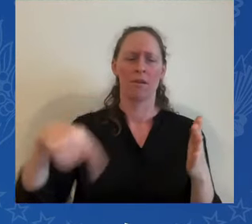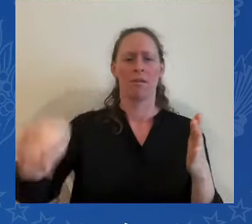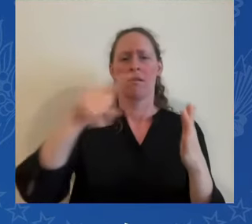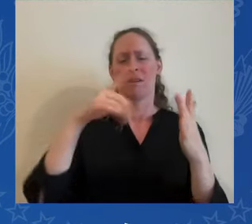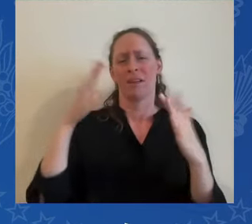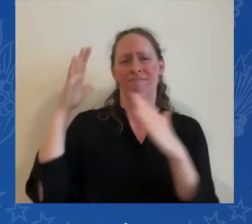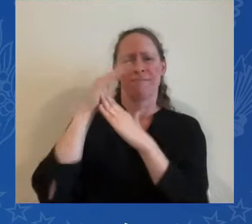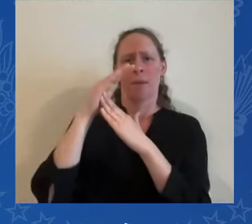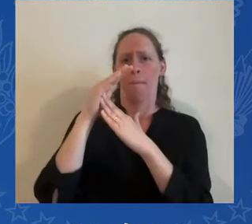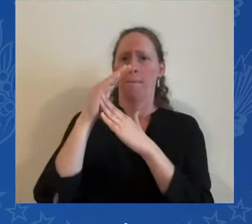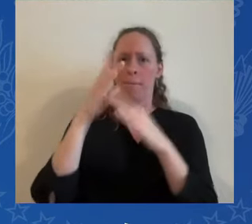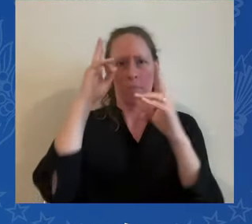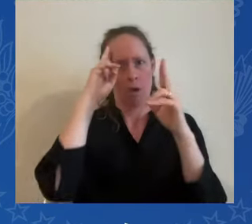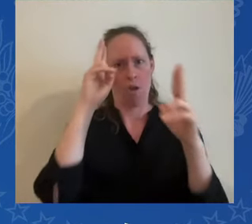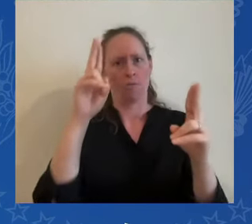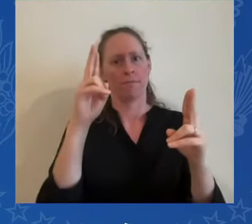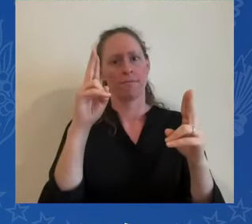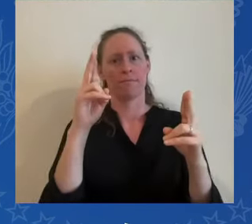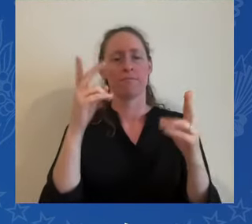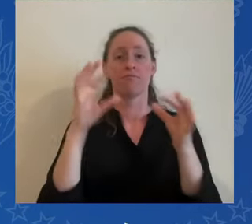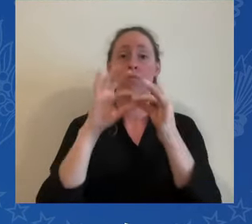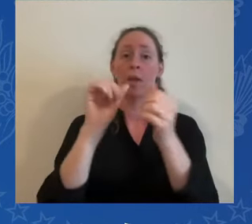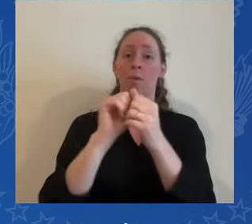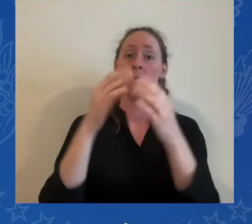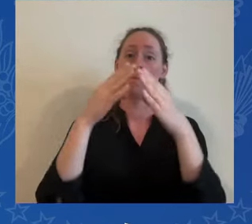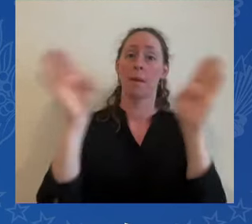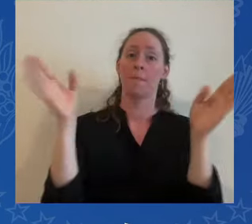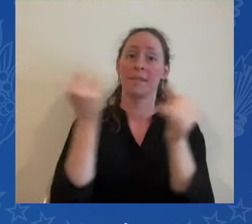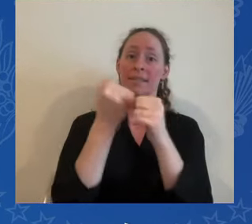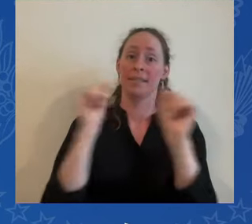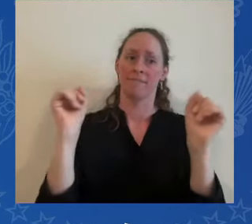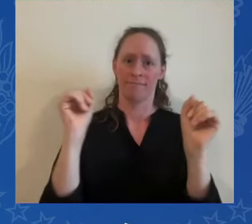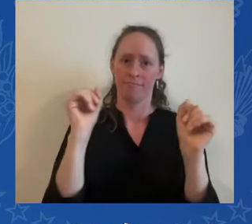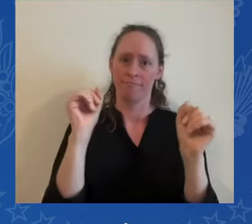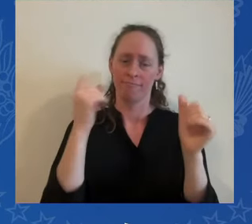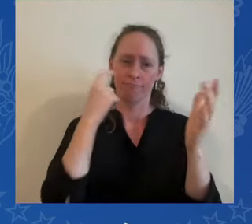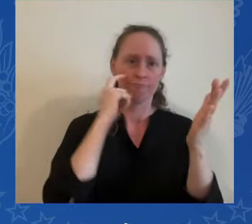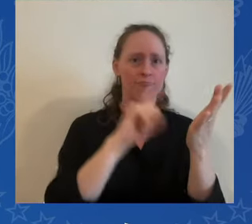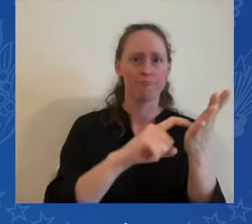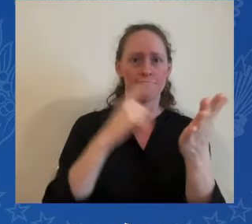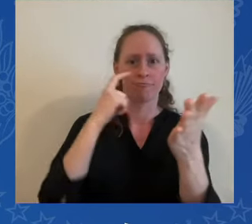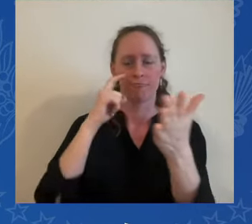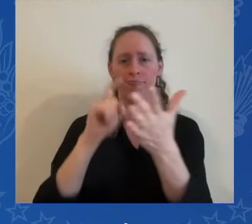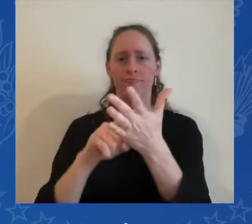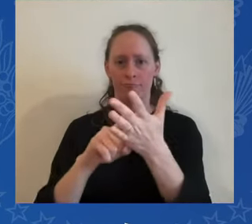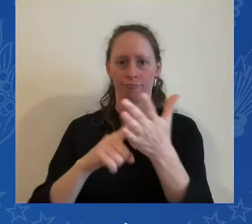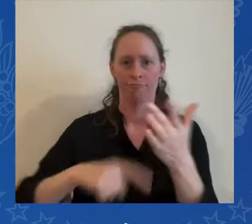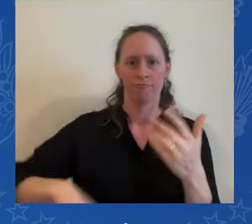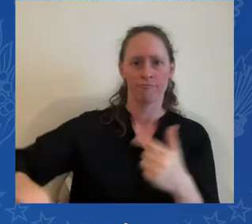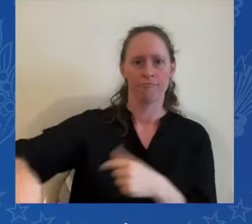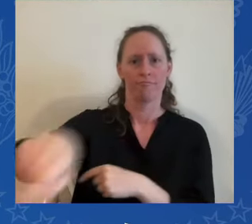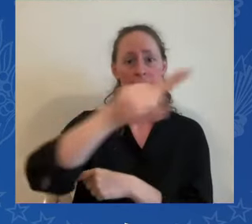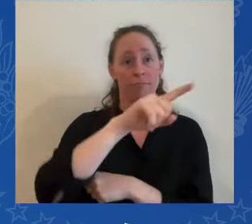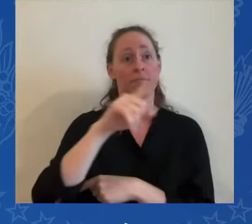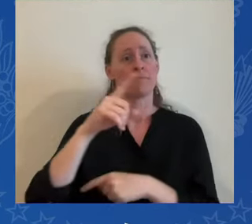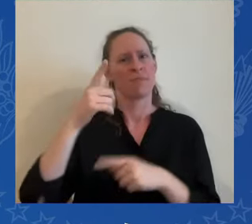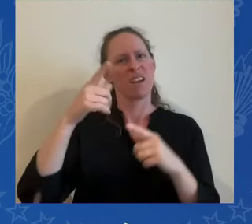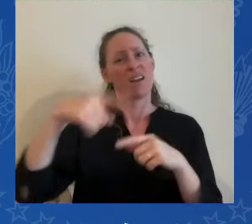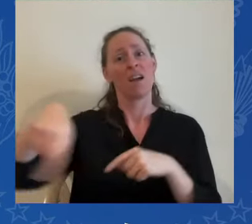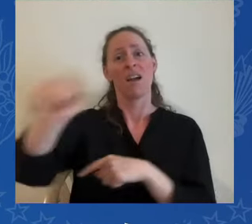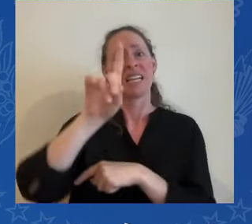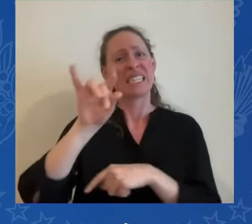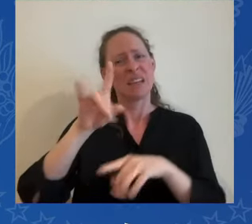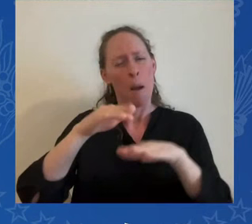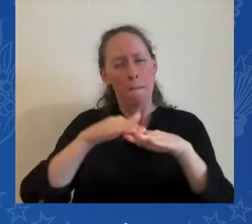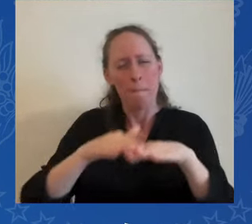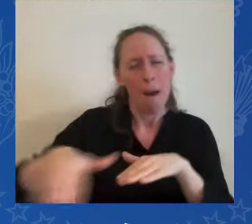given for actions above and beyond the call of duty and exhibiting exceptional courage, extraordinary decisiveness, presence of mind,